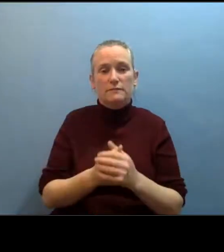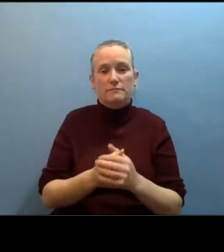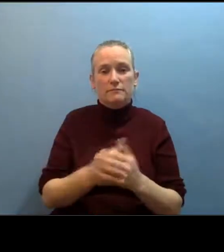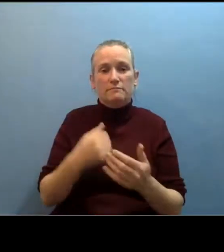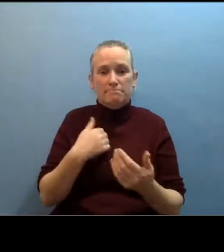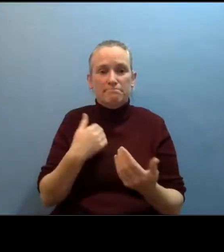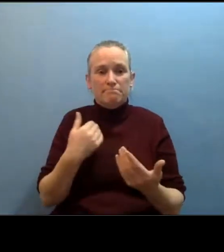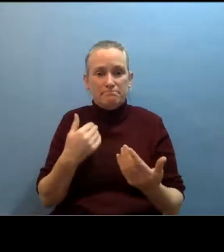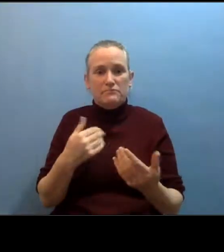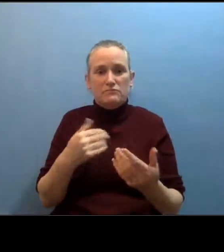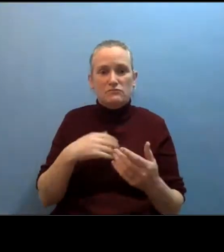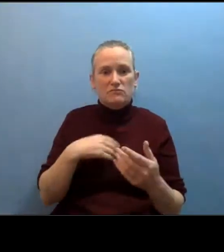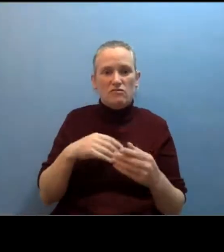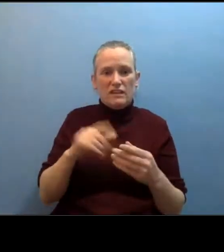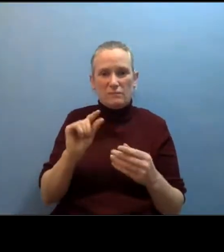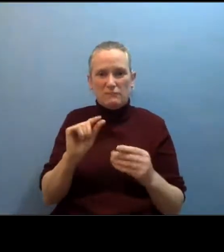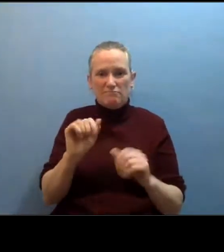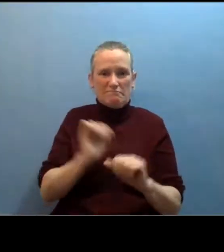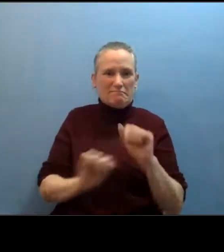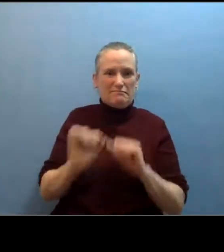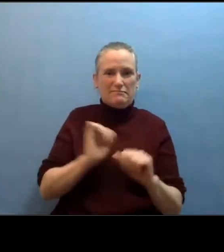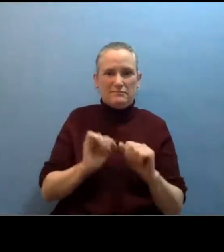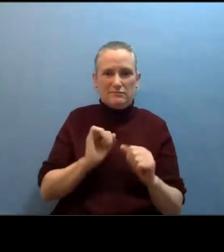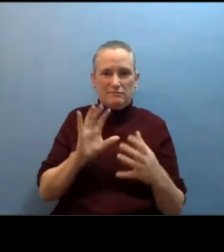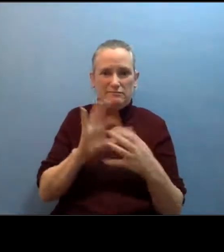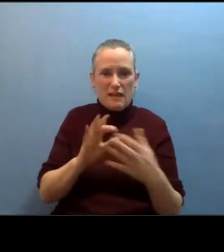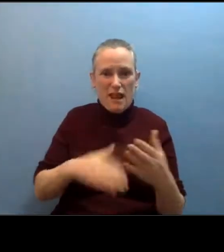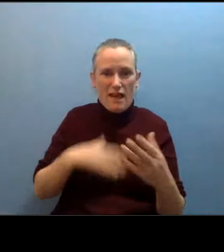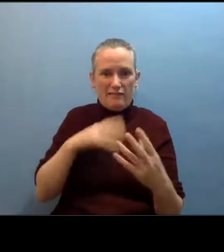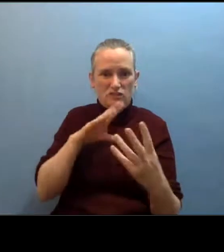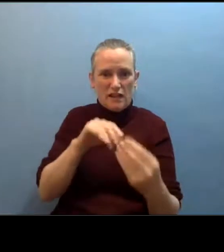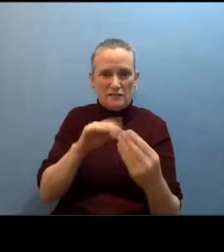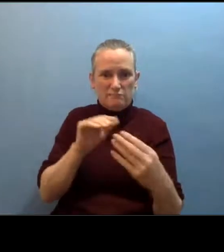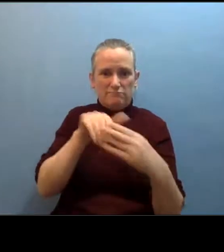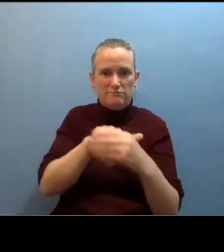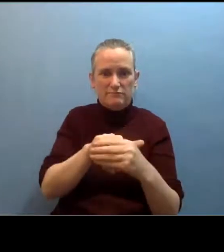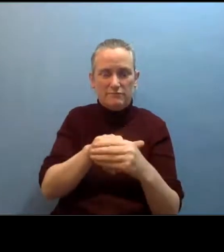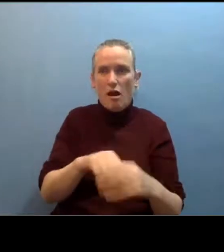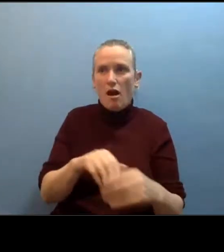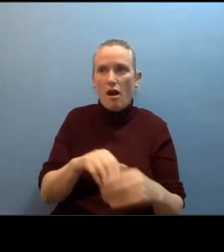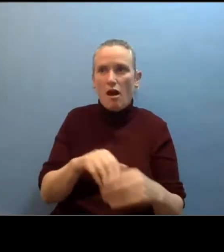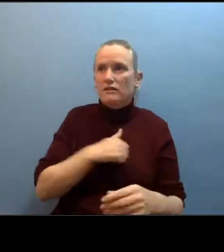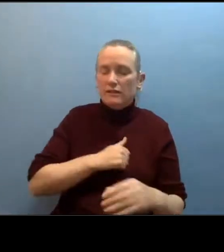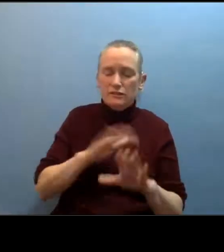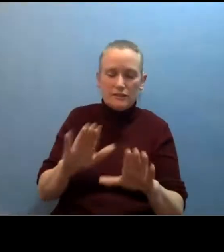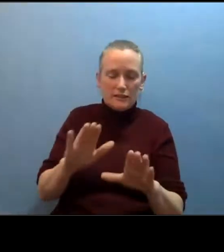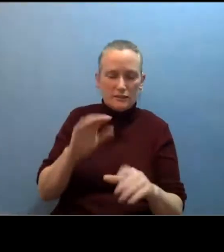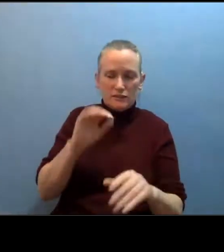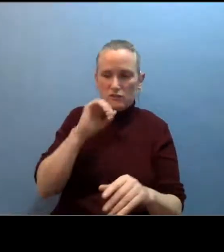engage. So I'm really sorry to hear that with your 14-year-old. That sounds really tough.